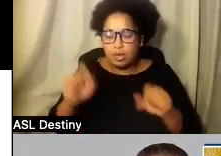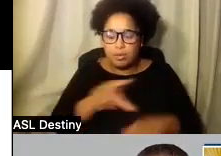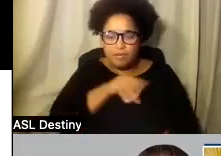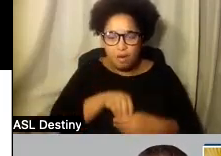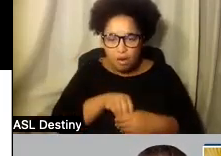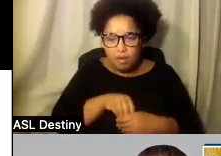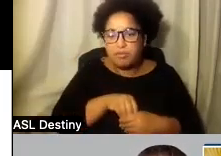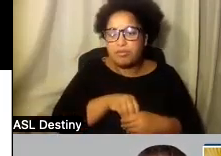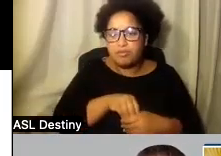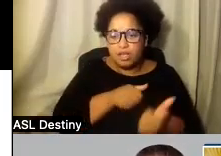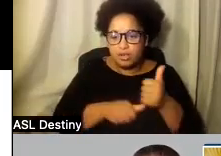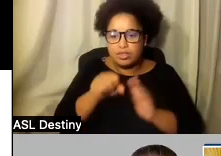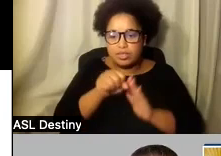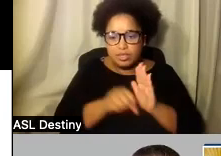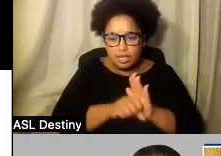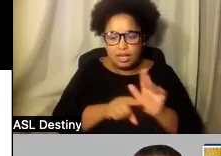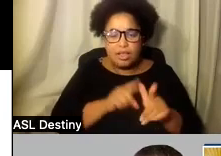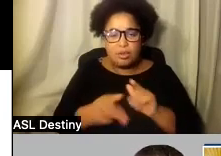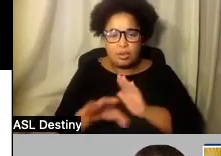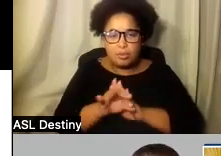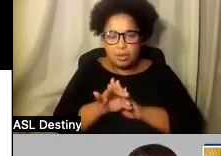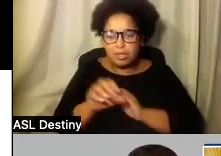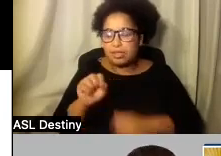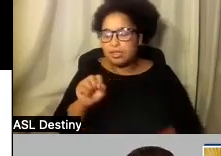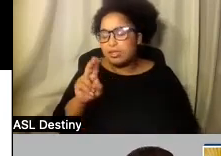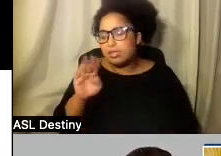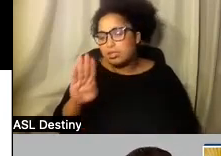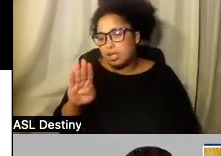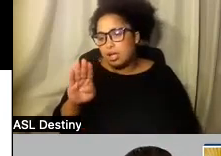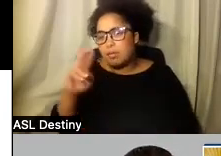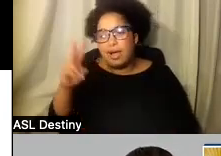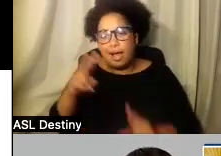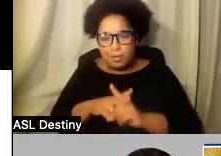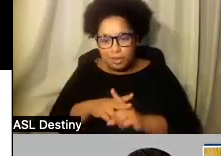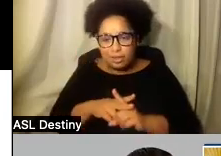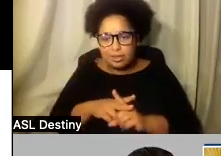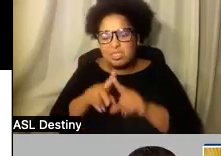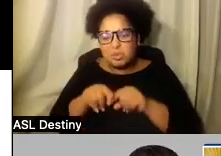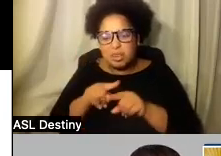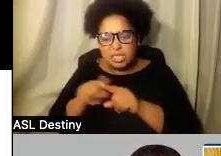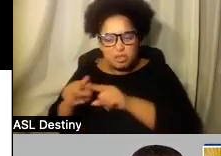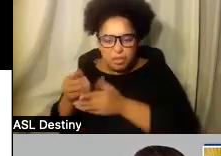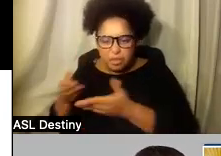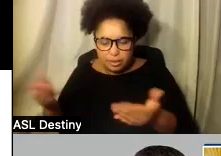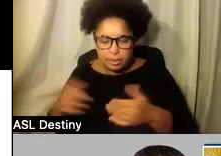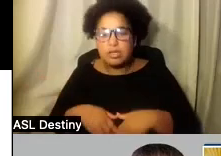state. And then we pick sub-applicants based on a number of factors. But there are a couple of programs